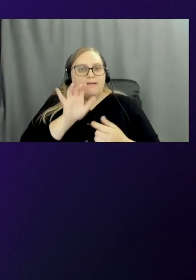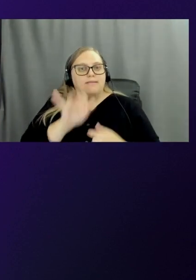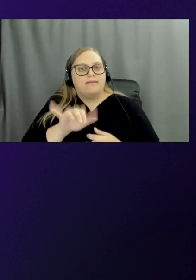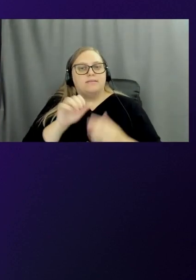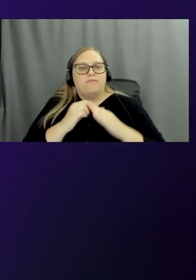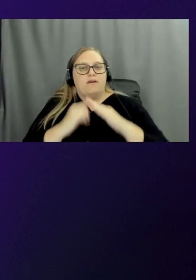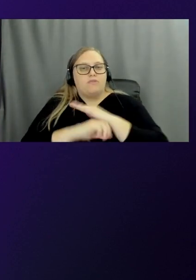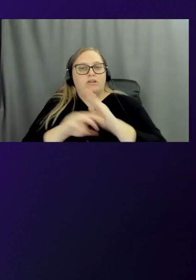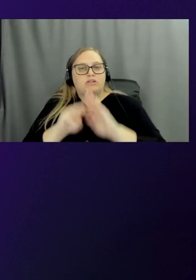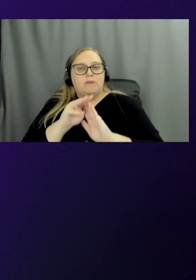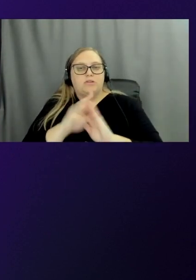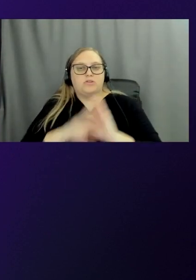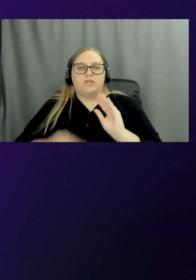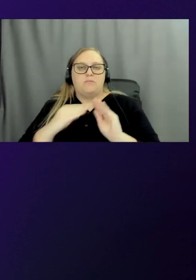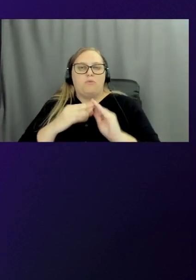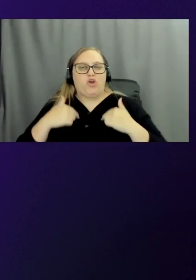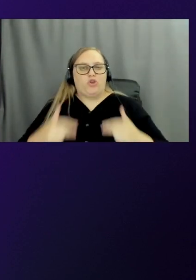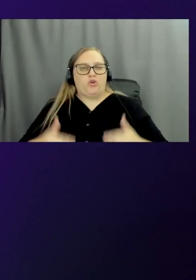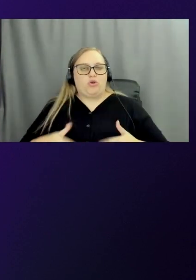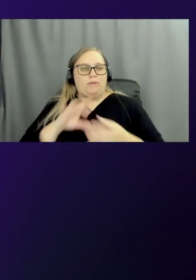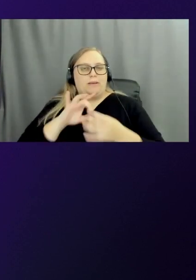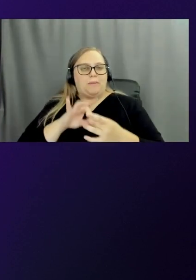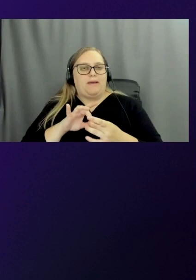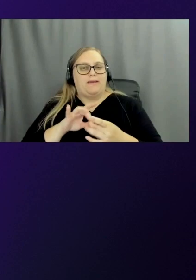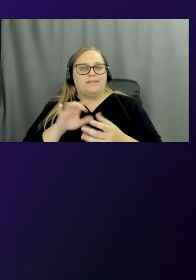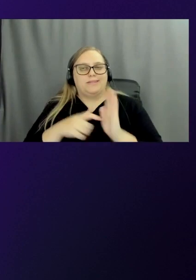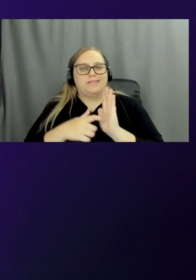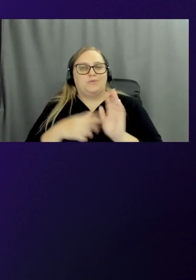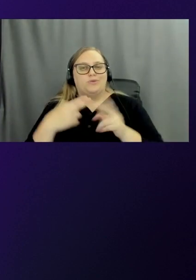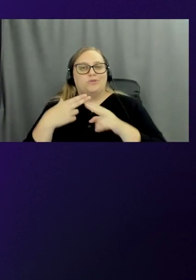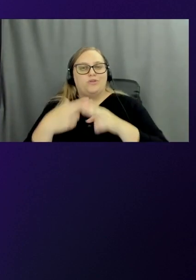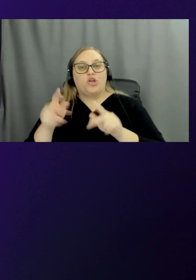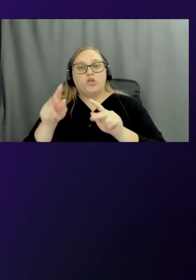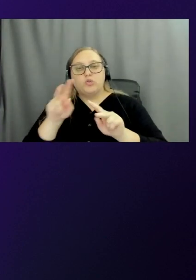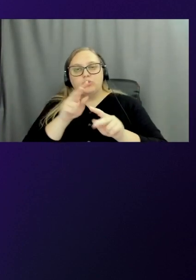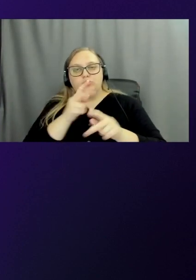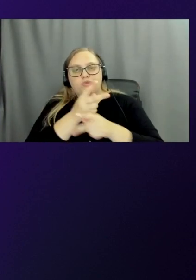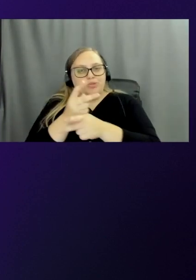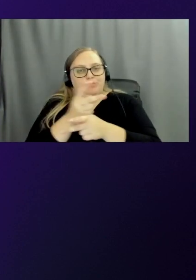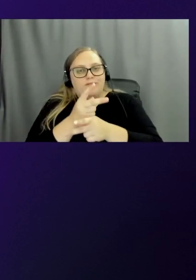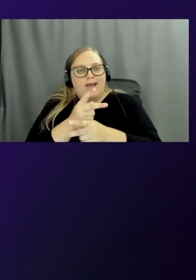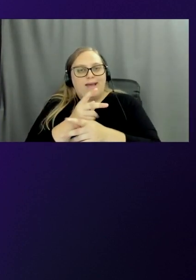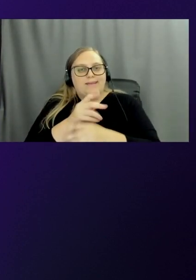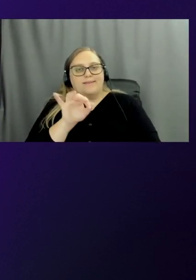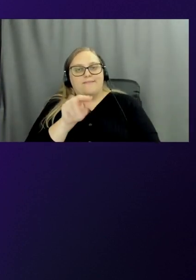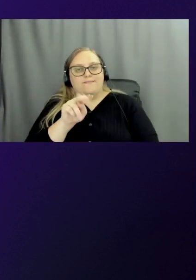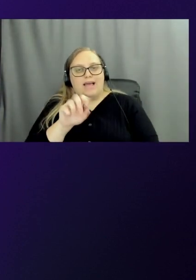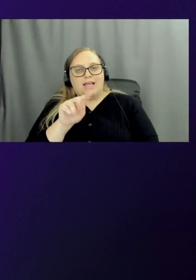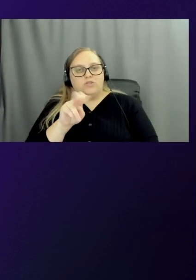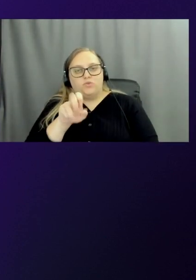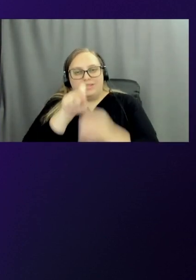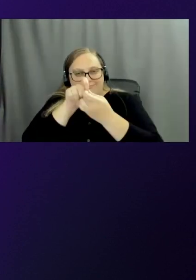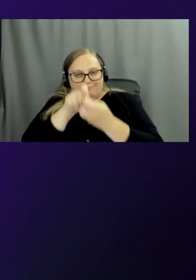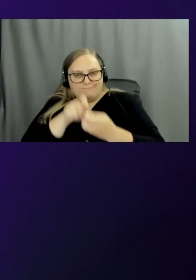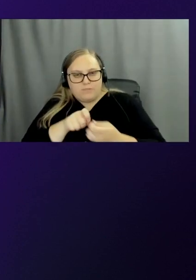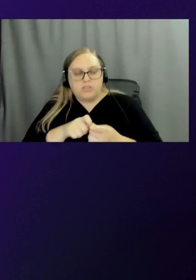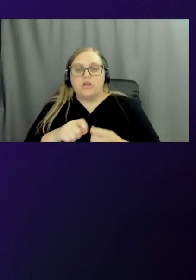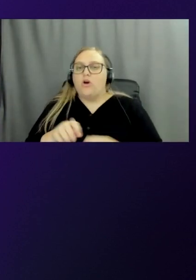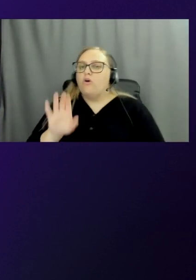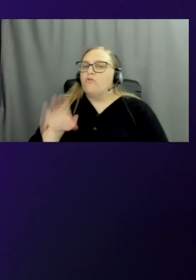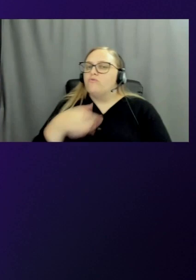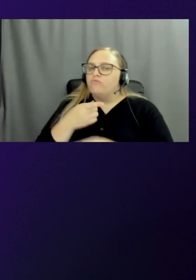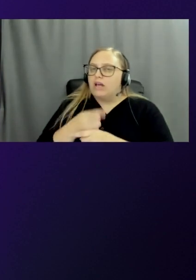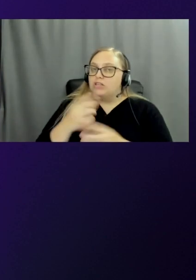small set of human-based examples. And we call this supervised fine-tuning. Right, so the bulk of the learning happens in